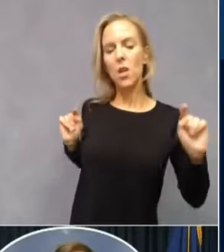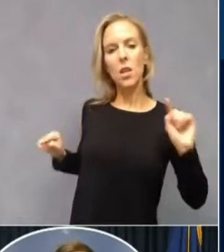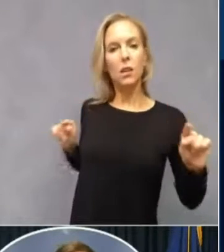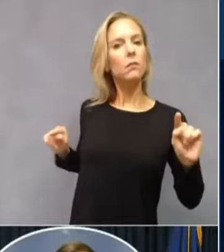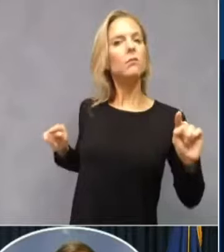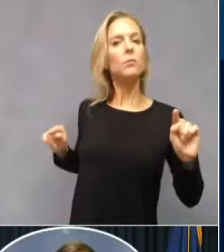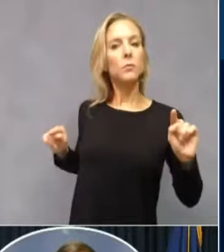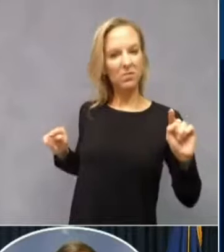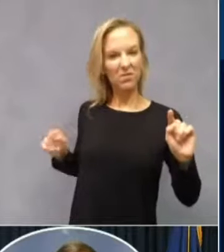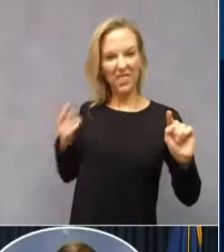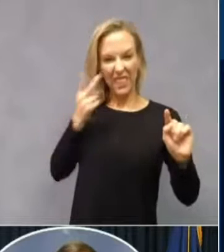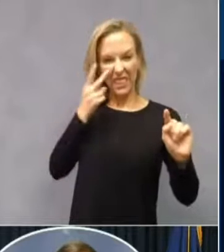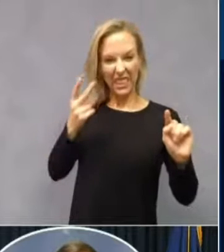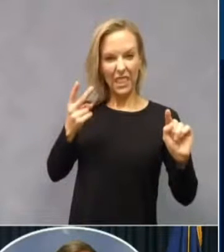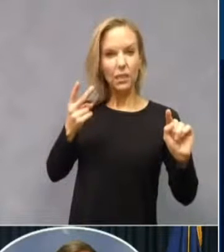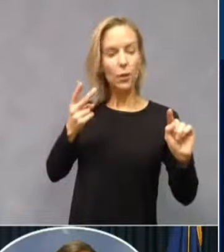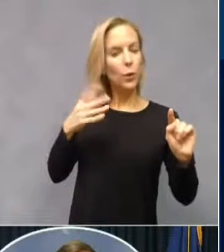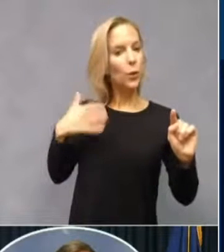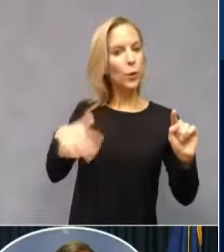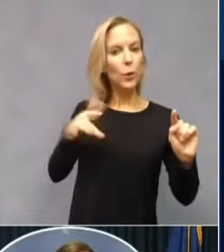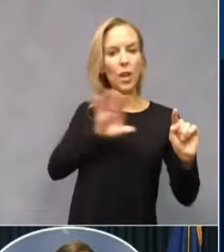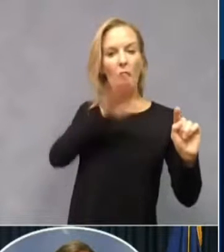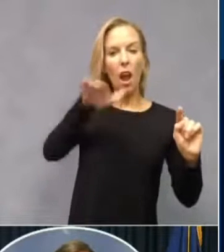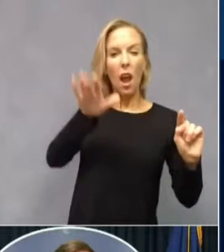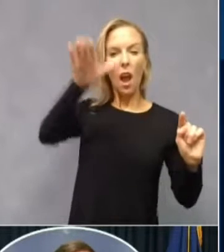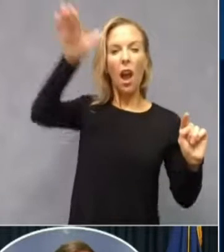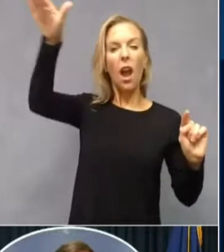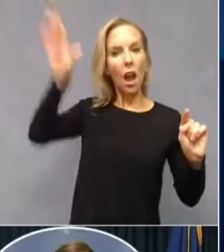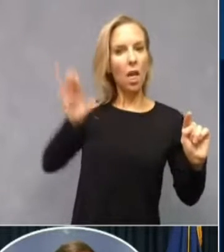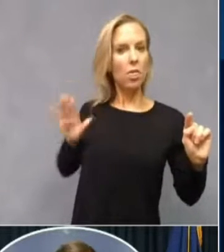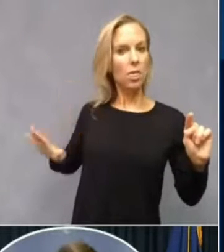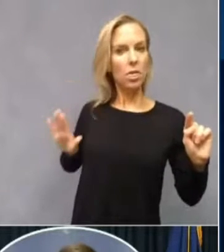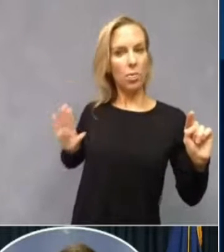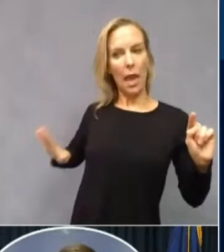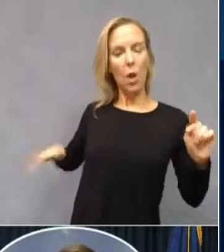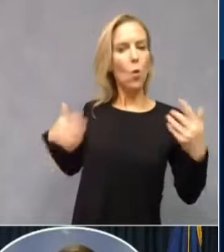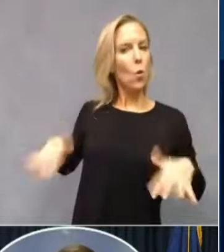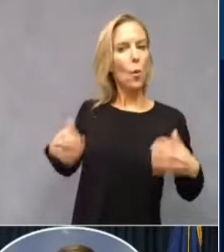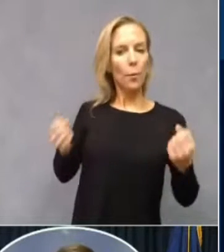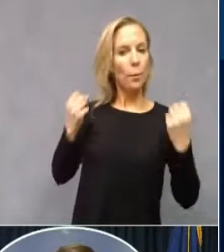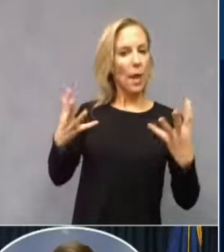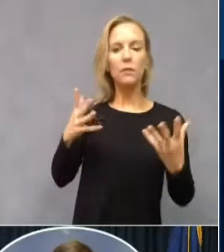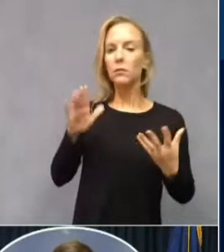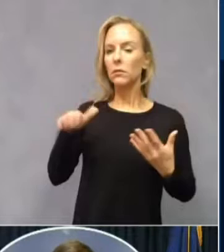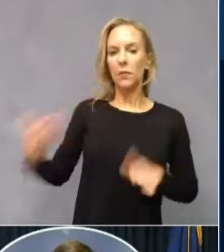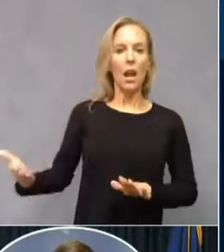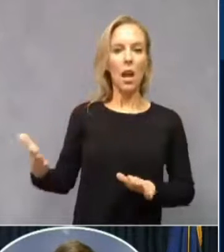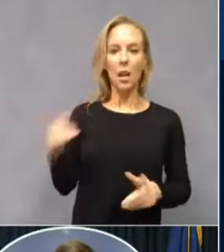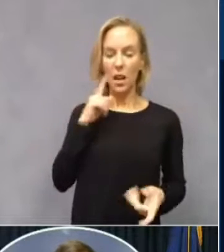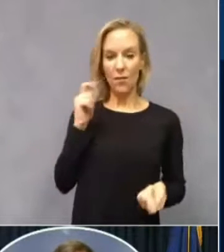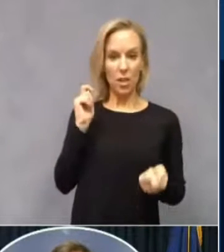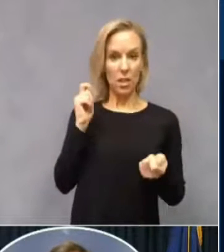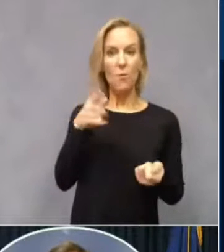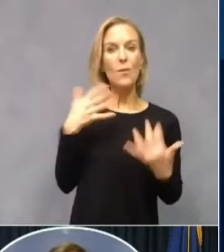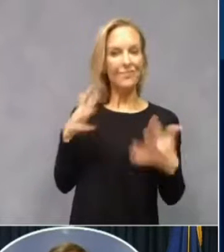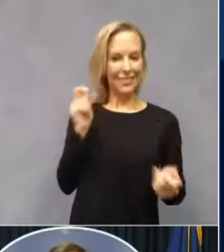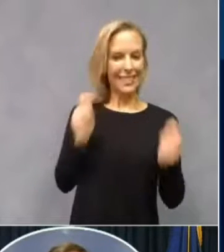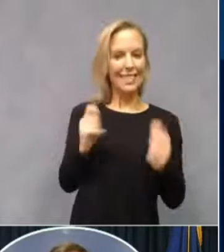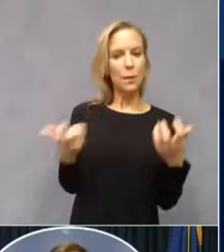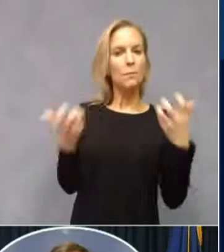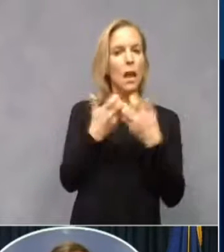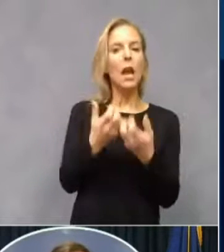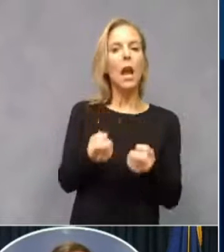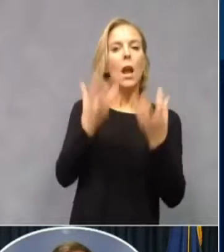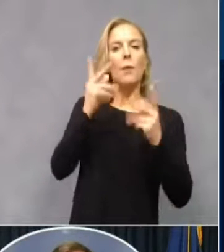show all the extra deaths that they experienced that we didn't, even if you adjusted us by population. And remember, they